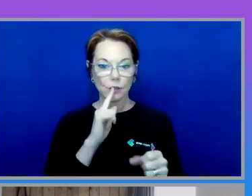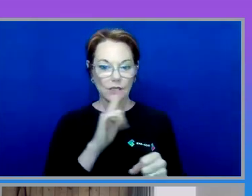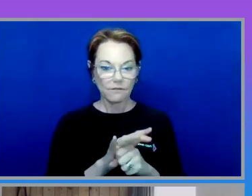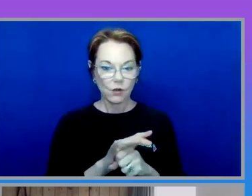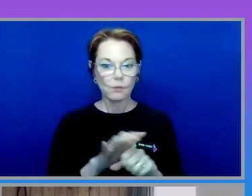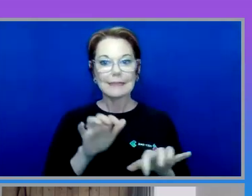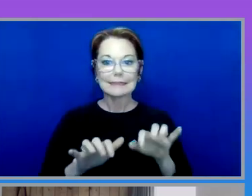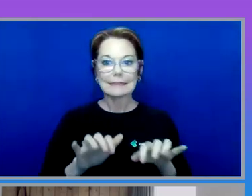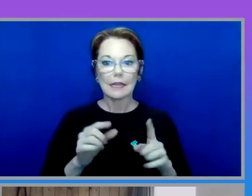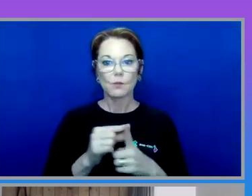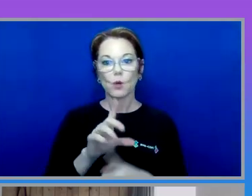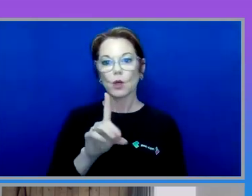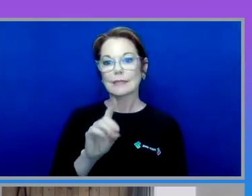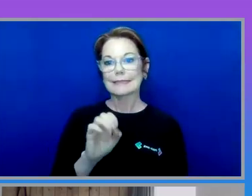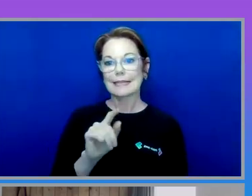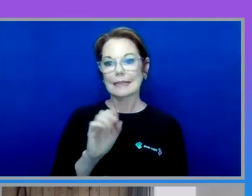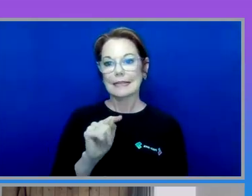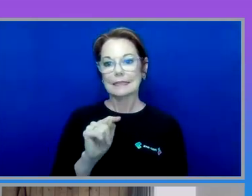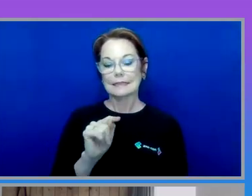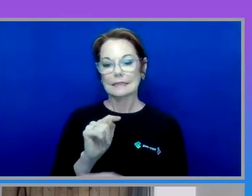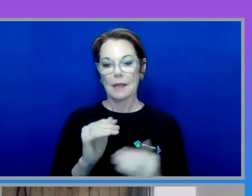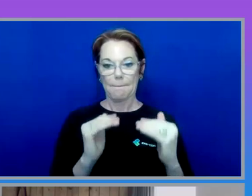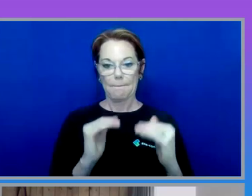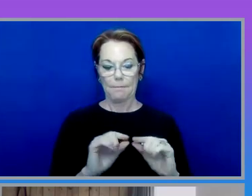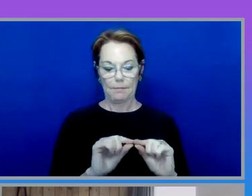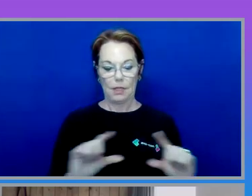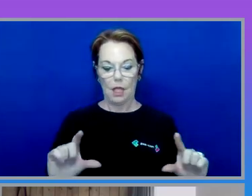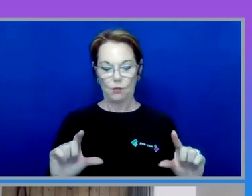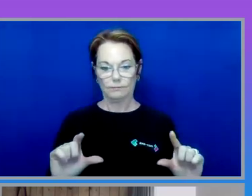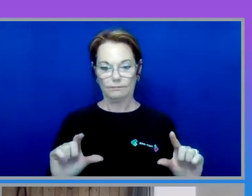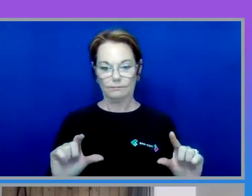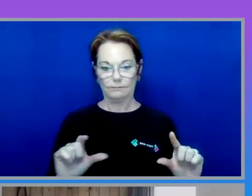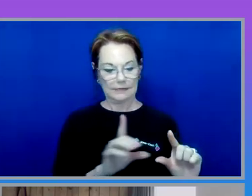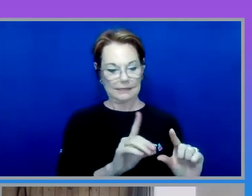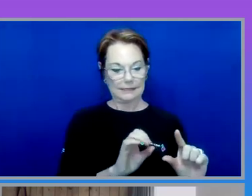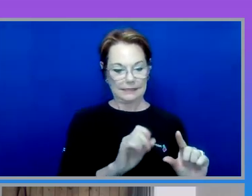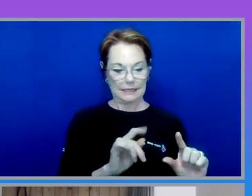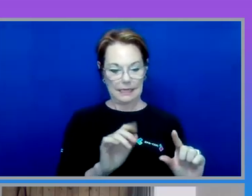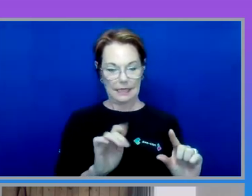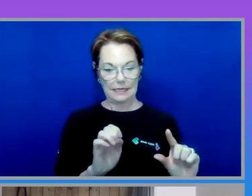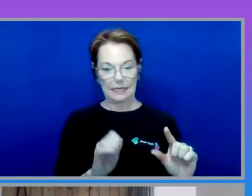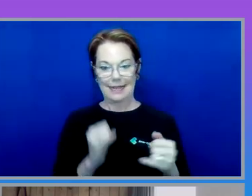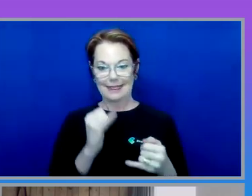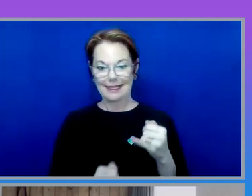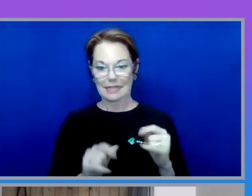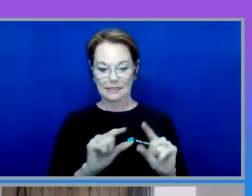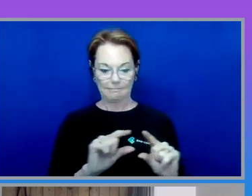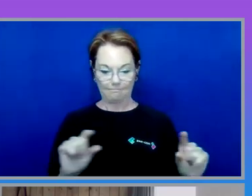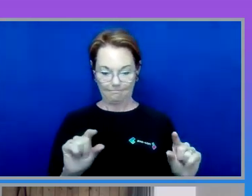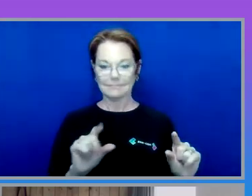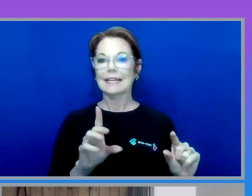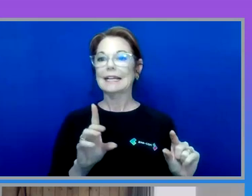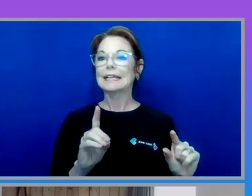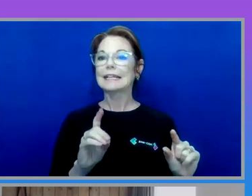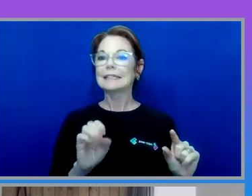below. And the placeholder in the input field is delete. And at the bottom, we have another delete, a delete